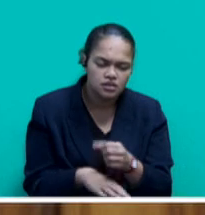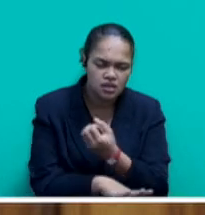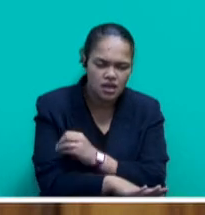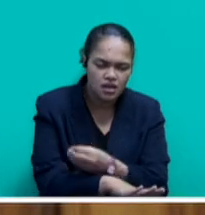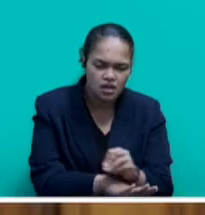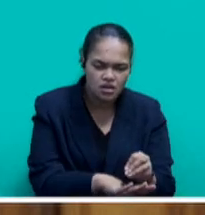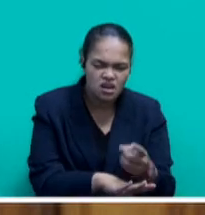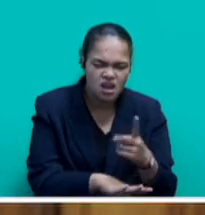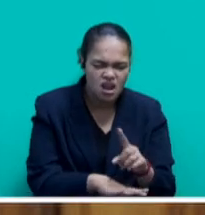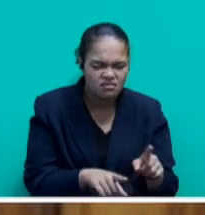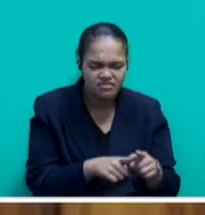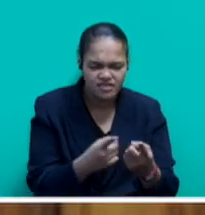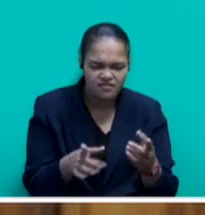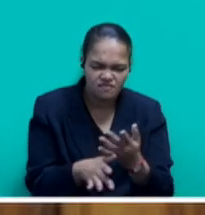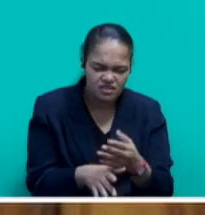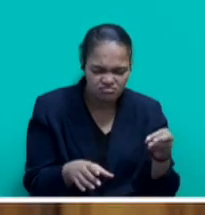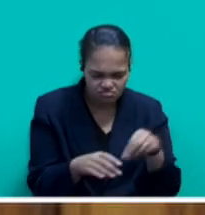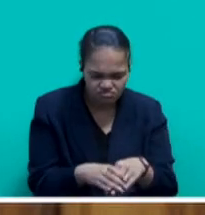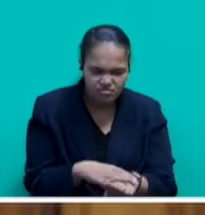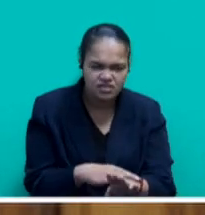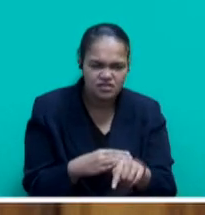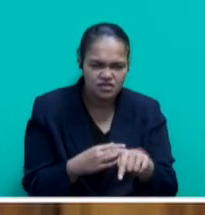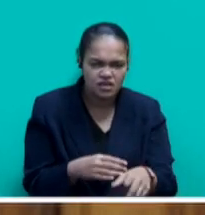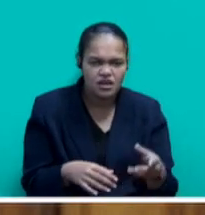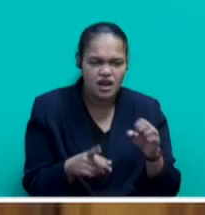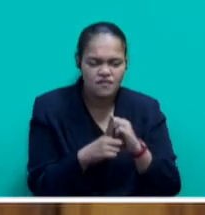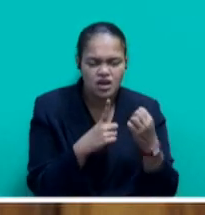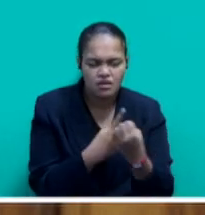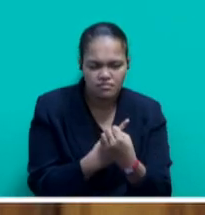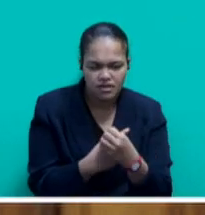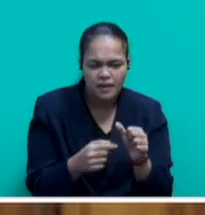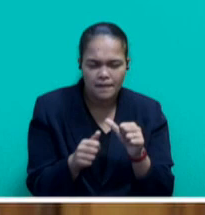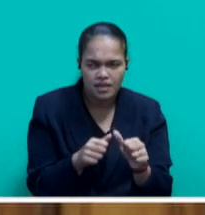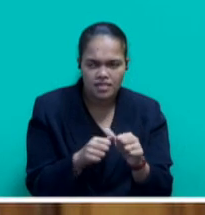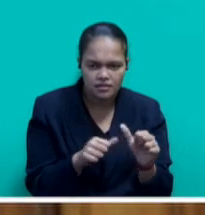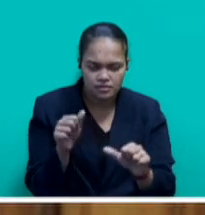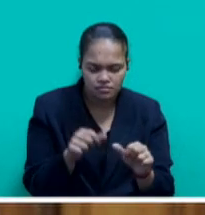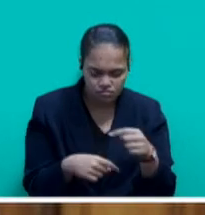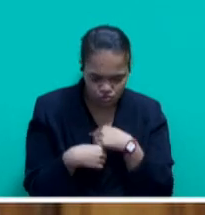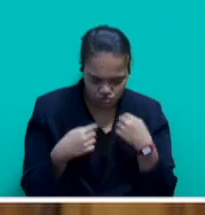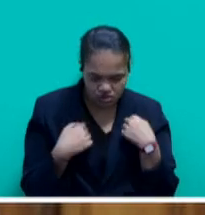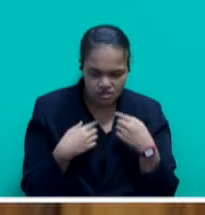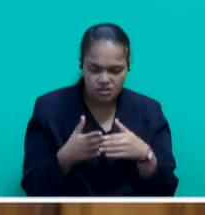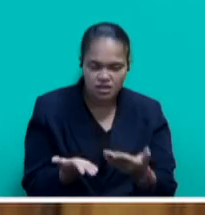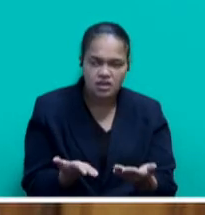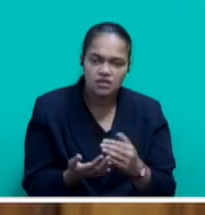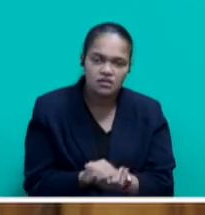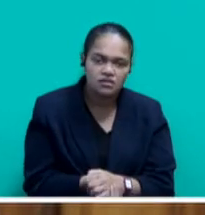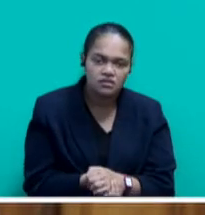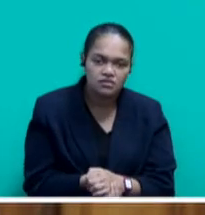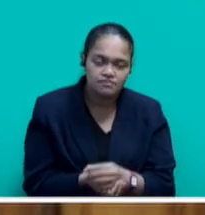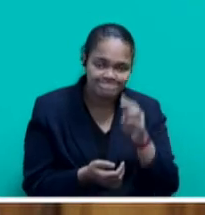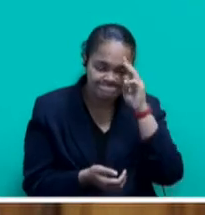across Fiji, including through the Environmental Impact Assessments, EIA. Mr. Speaker, sir,